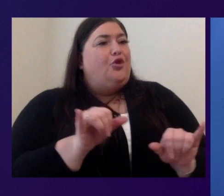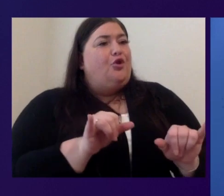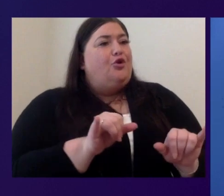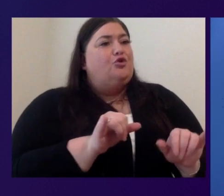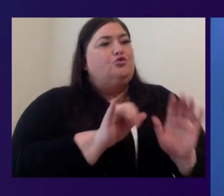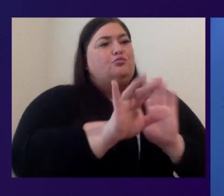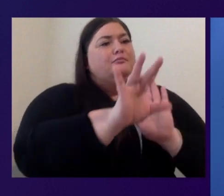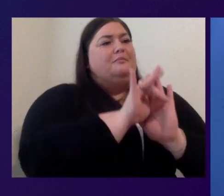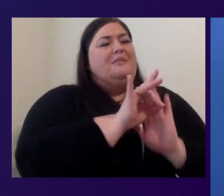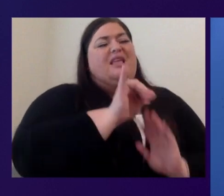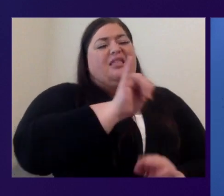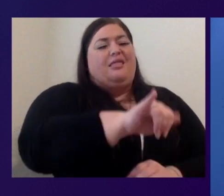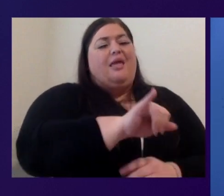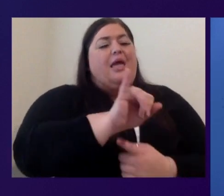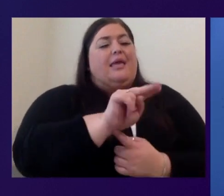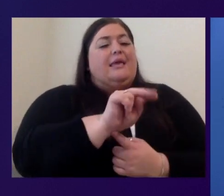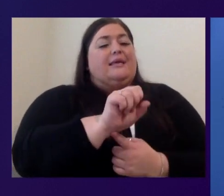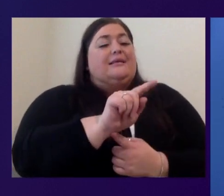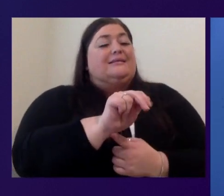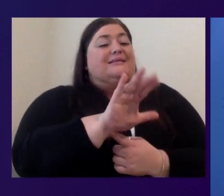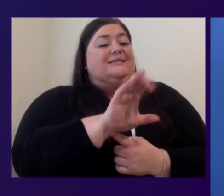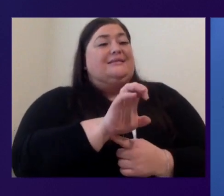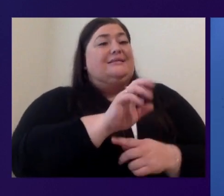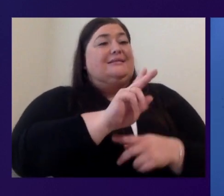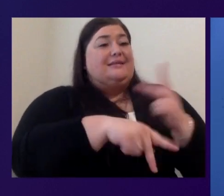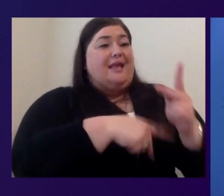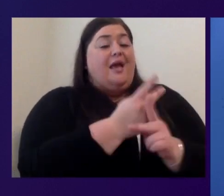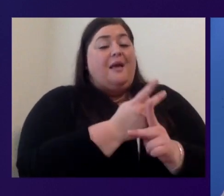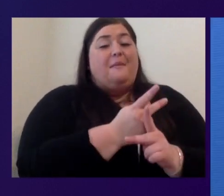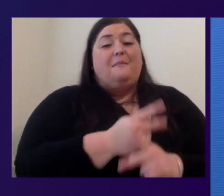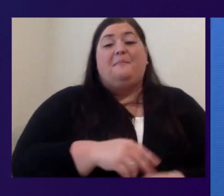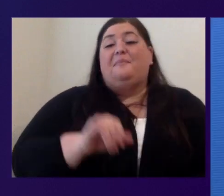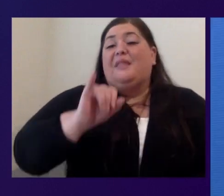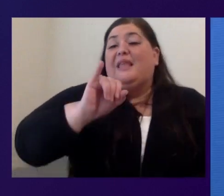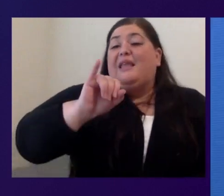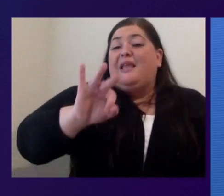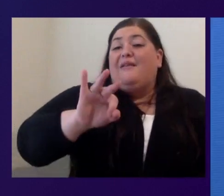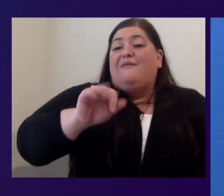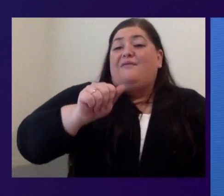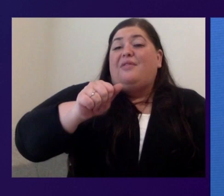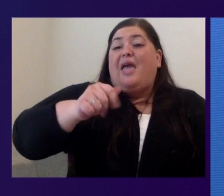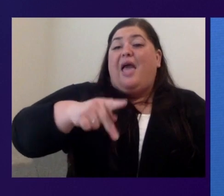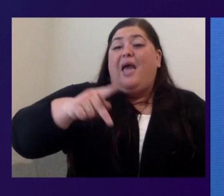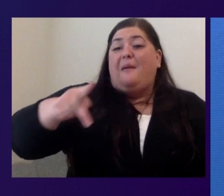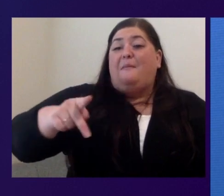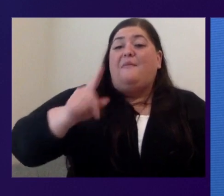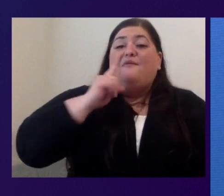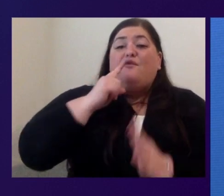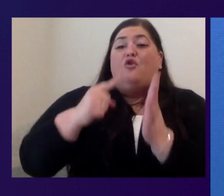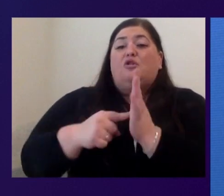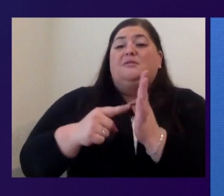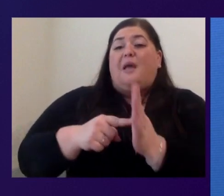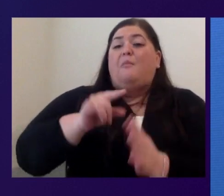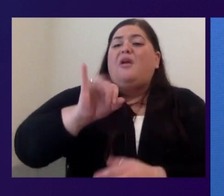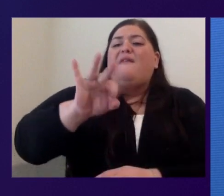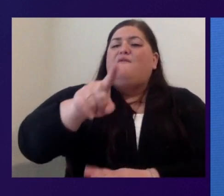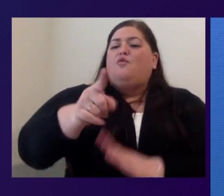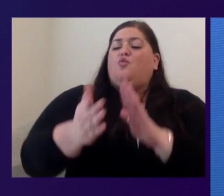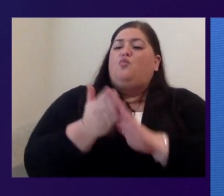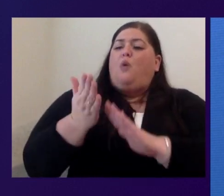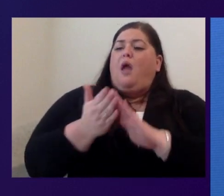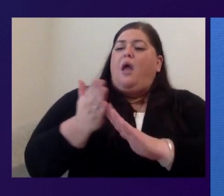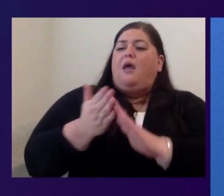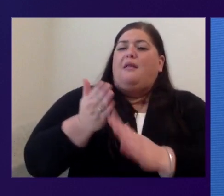Yeah. So if your application is very compute intensive, for example, you're running a financial analysis, then you need more computers.